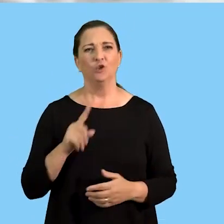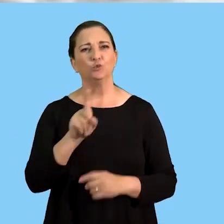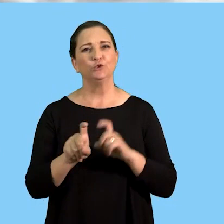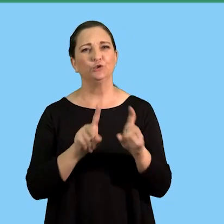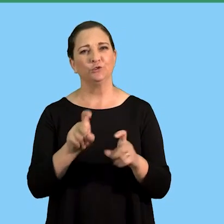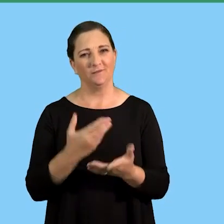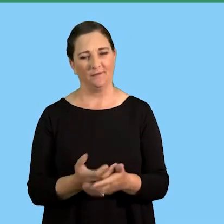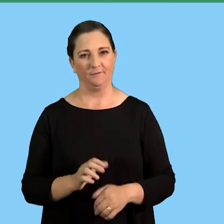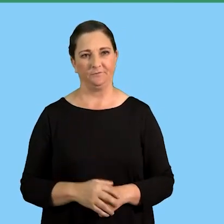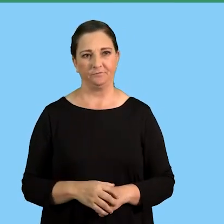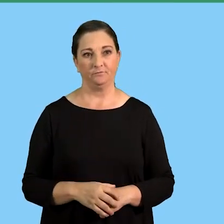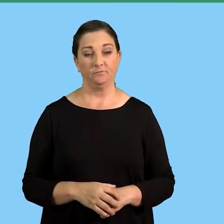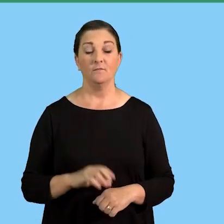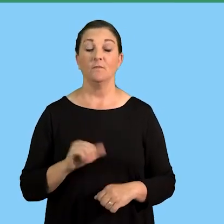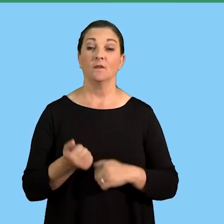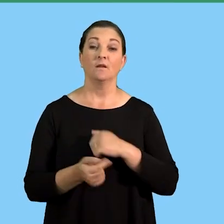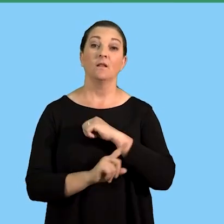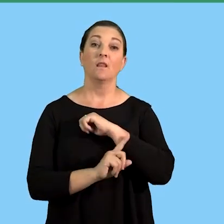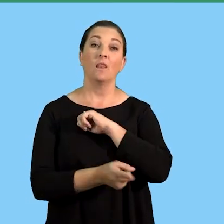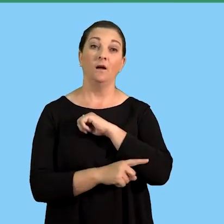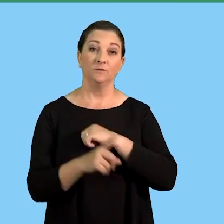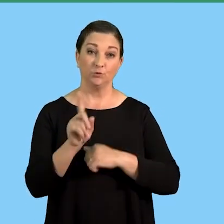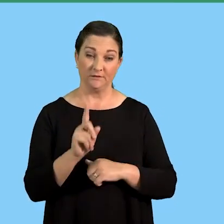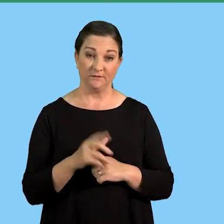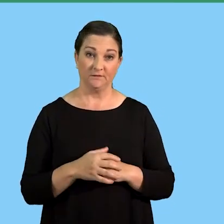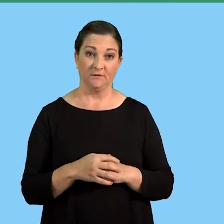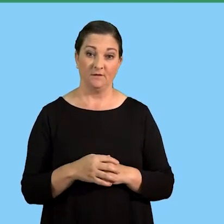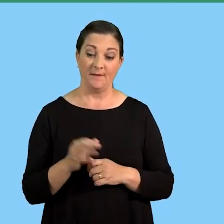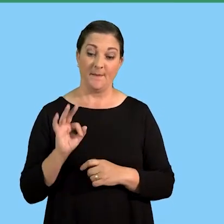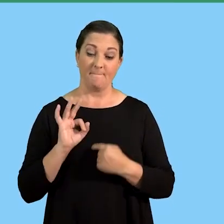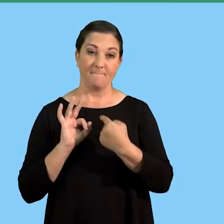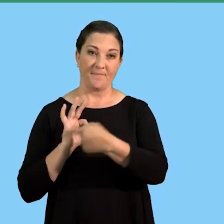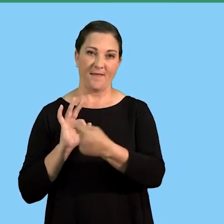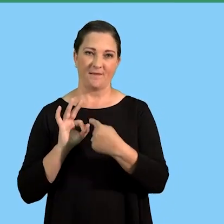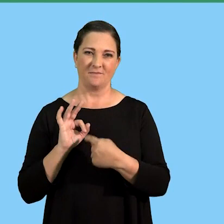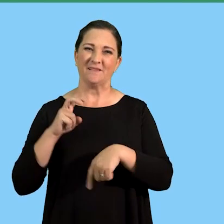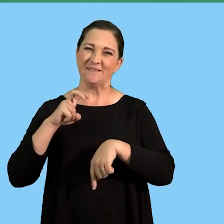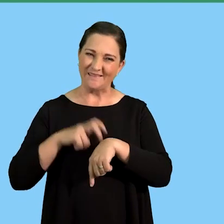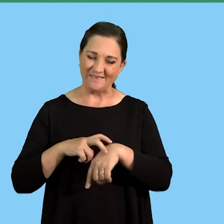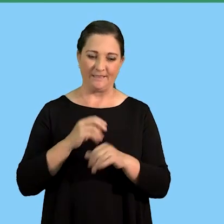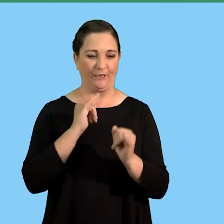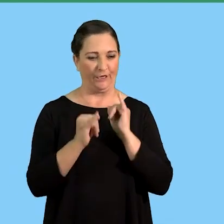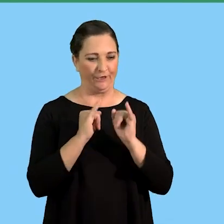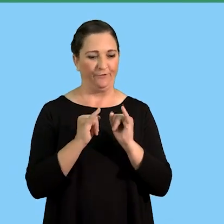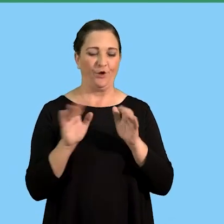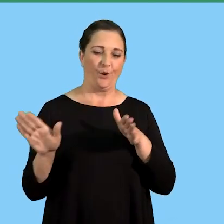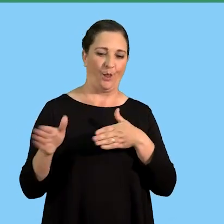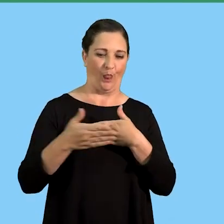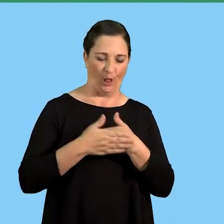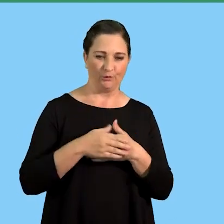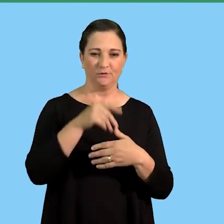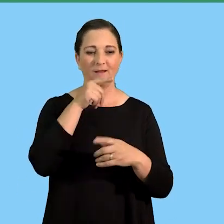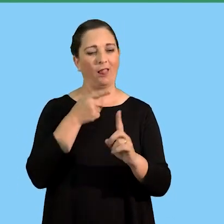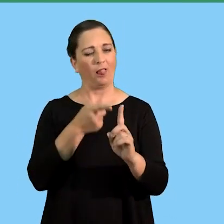forth. And then lastly, it is very important that the panel must close the